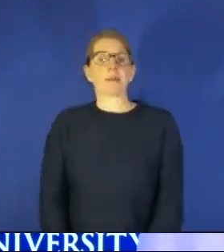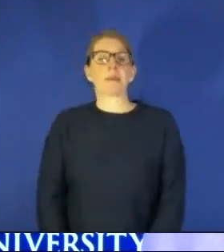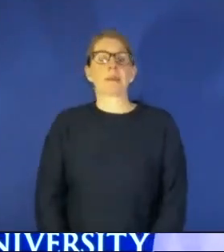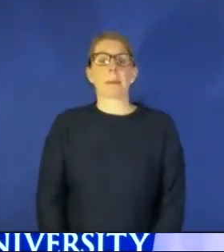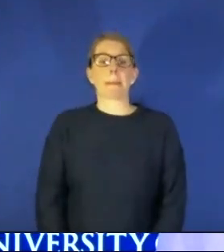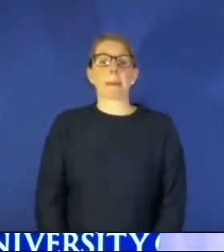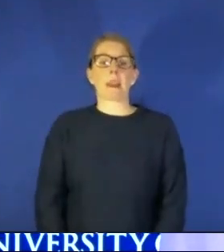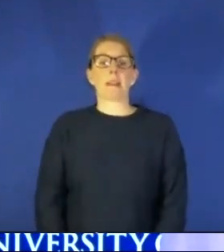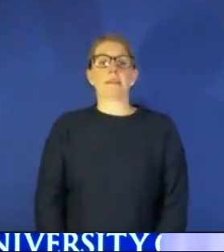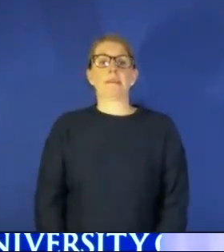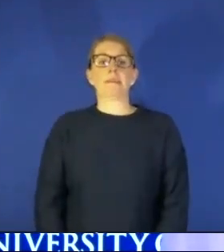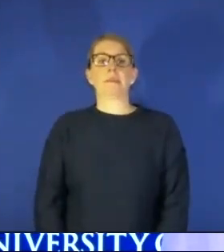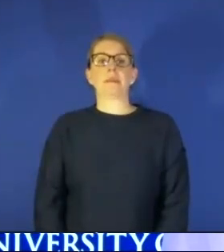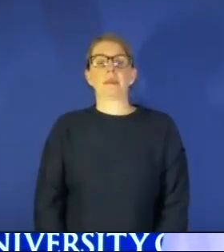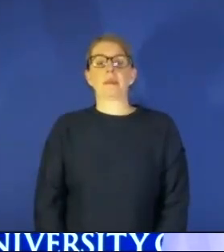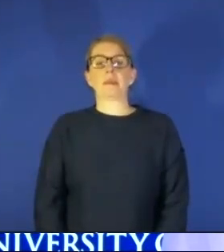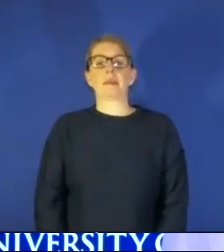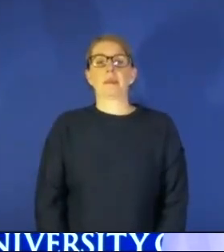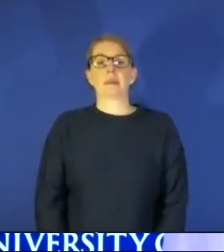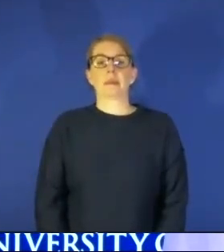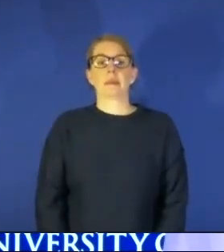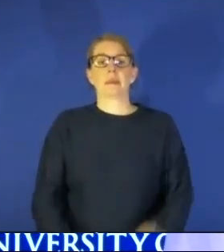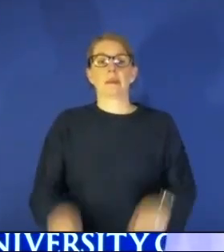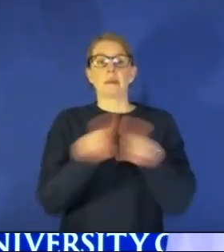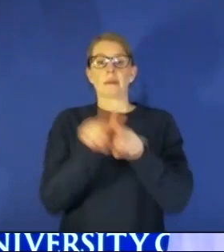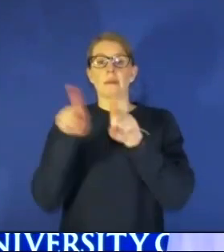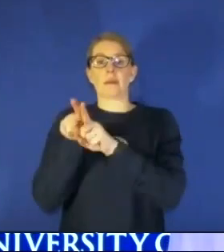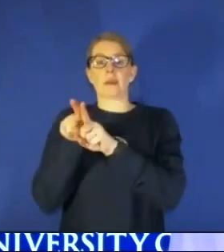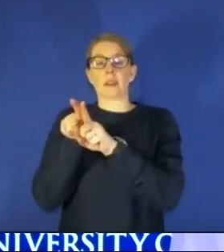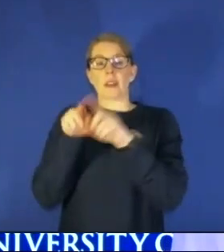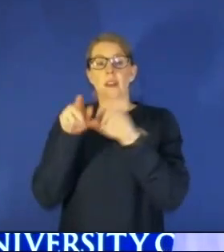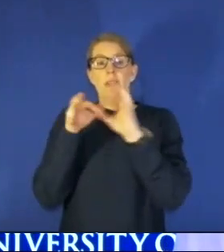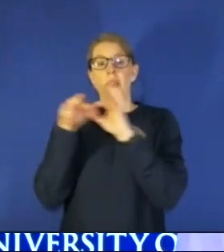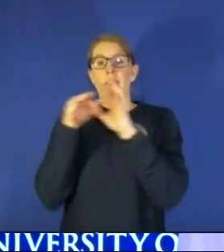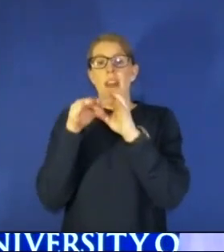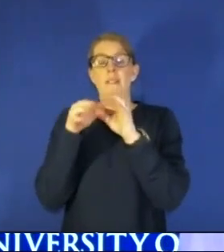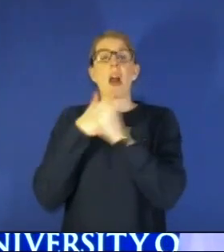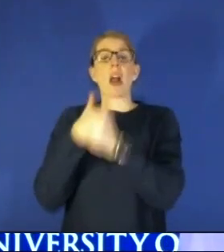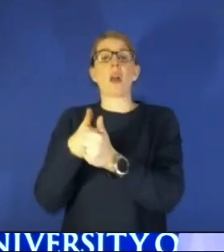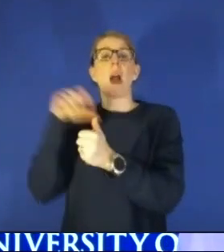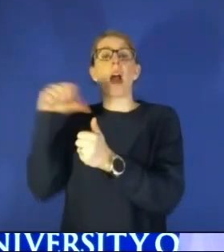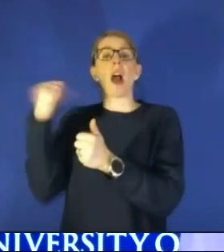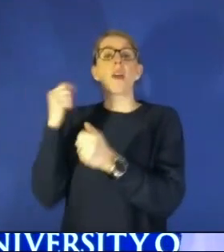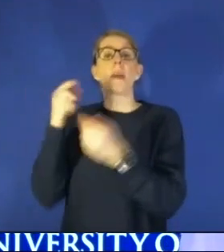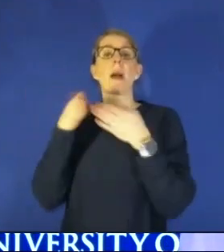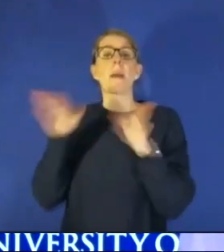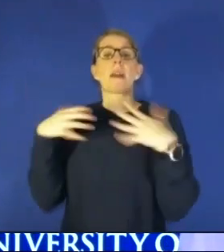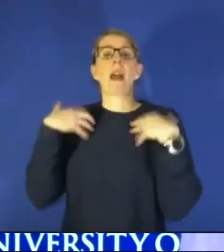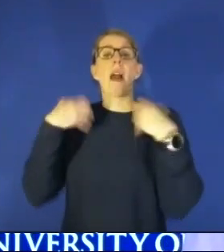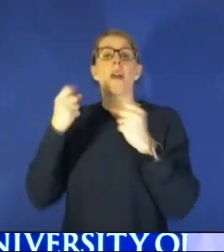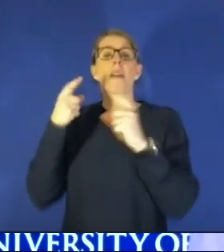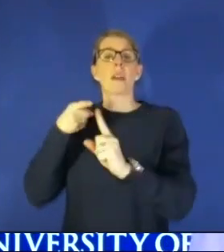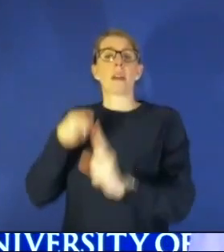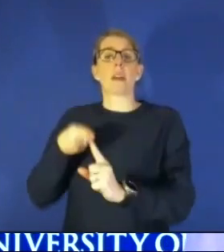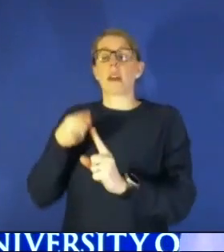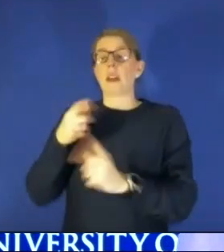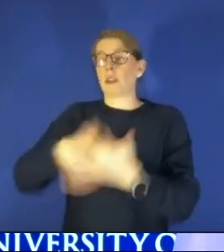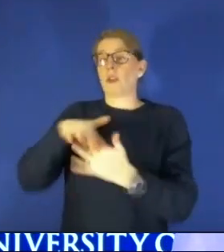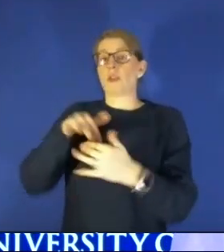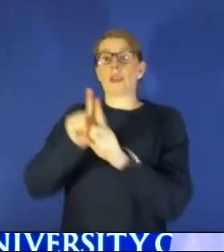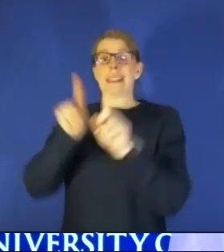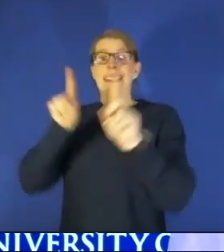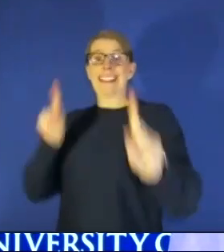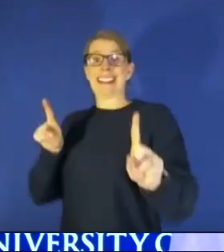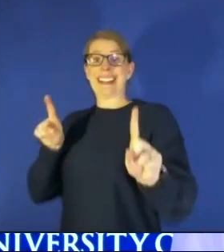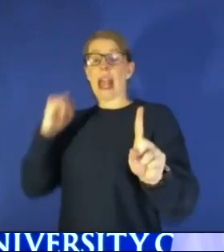also in addition to the other public health guidance points, just like distancing, try to be outdoors if you can,